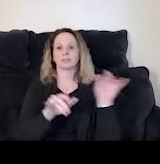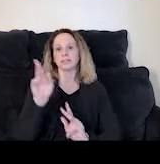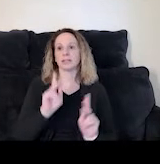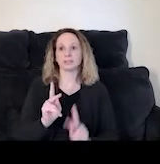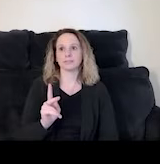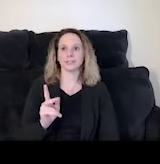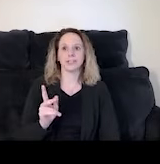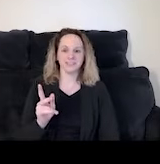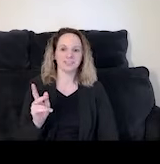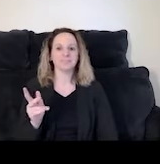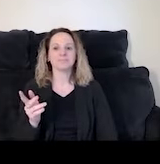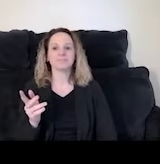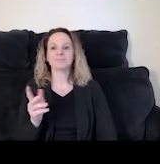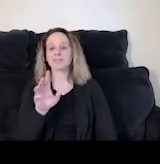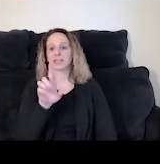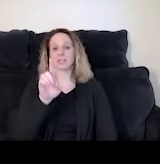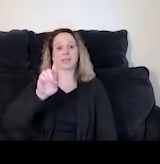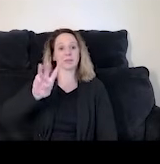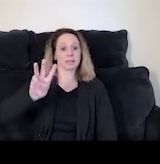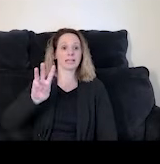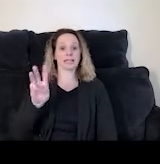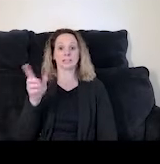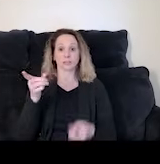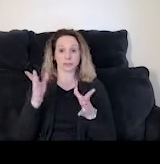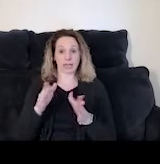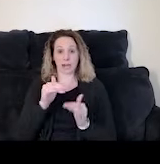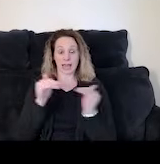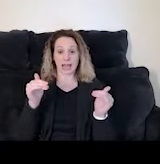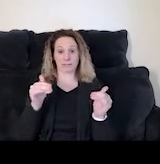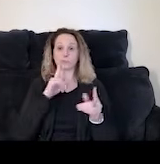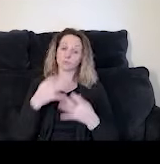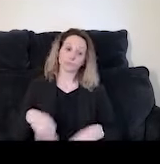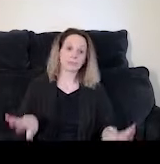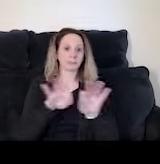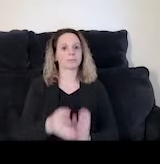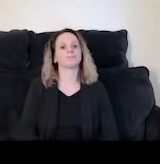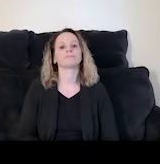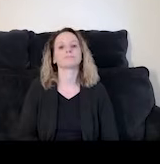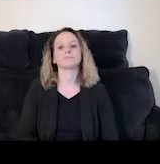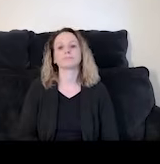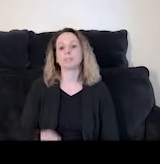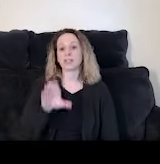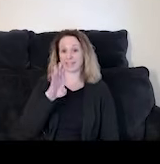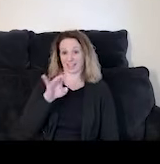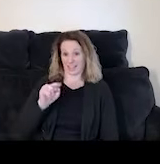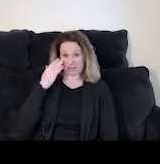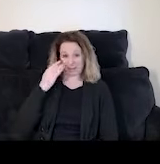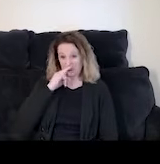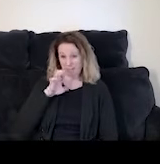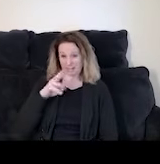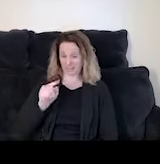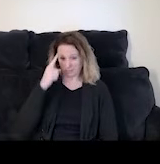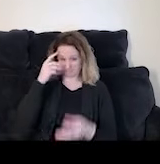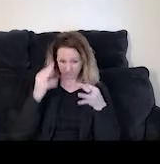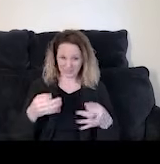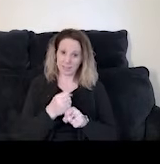cabinet level, at the deputy director level, was really important. And the cabinet, we see that as a